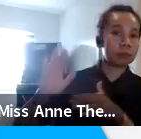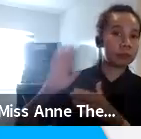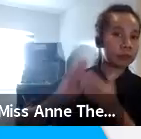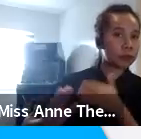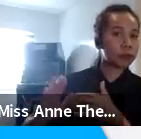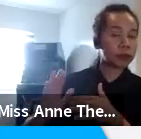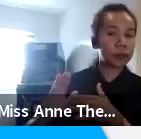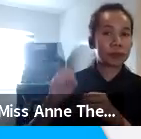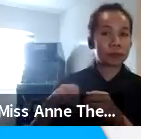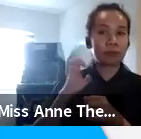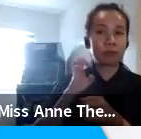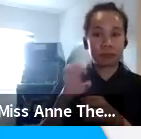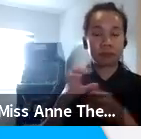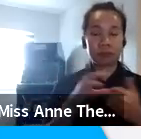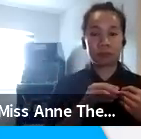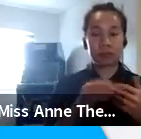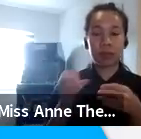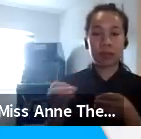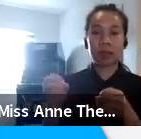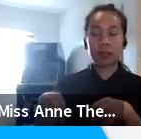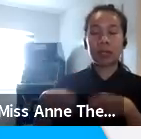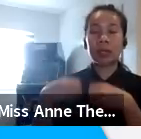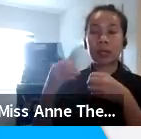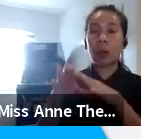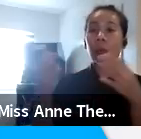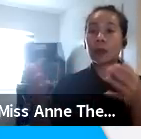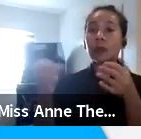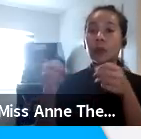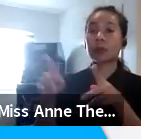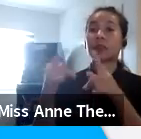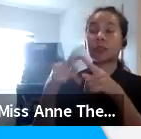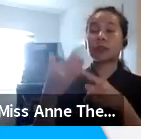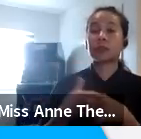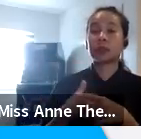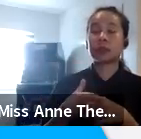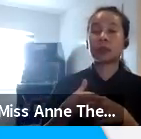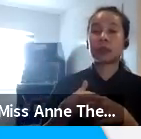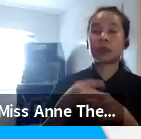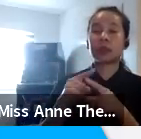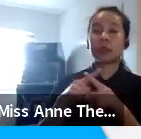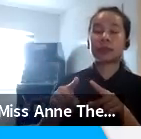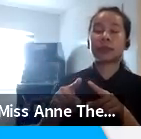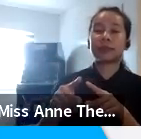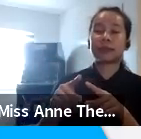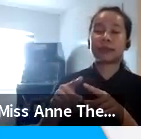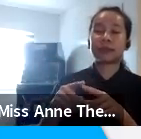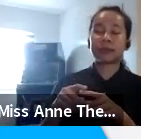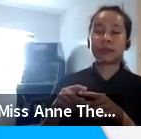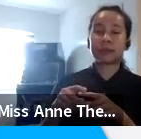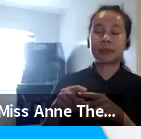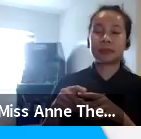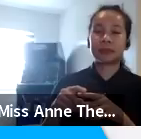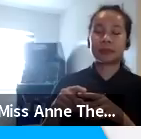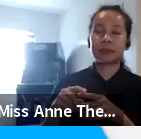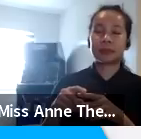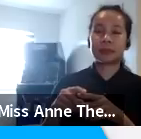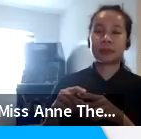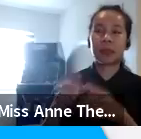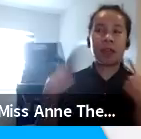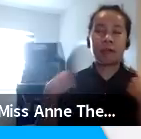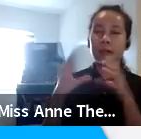And she led the way to other opportunities. Although the rest is history because we have common